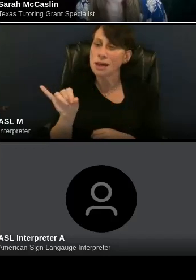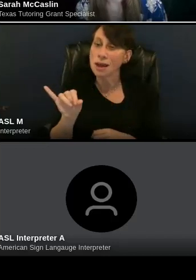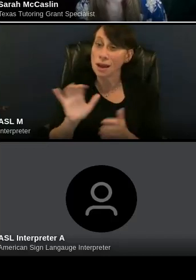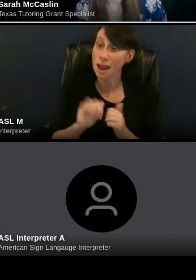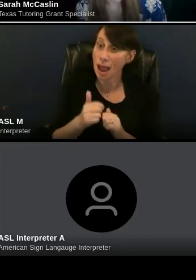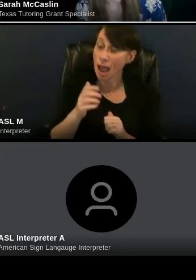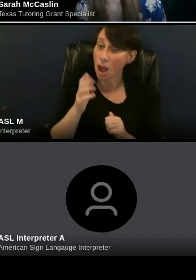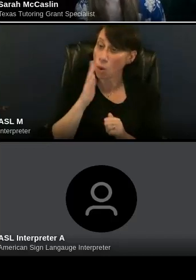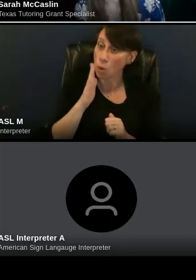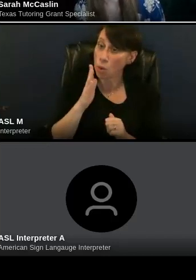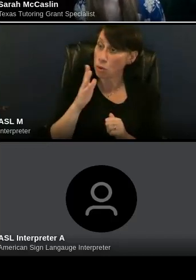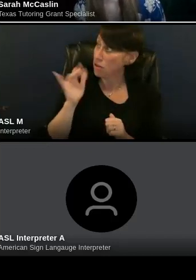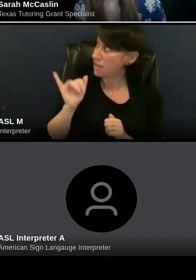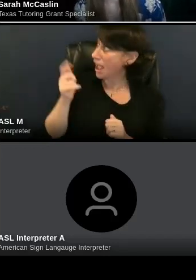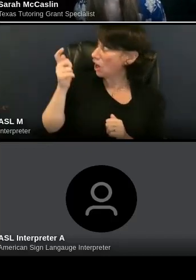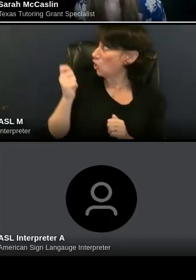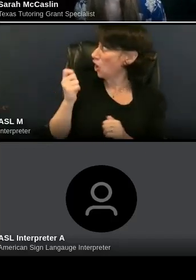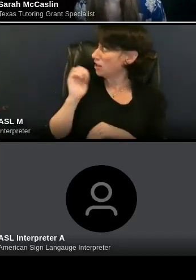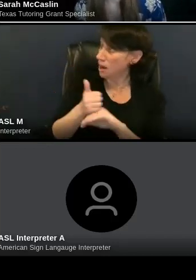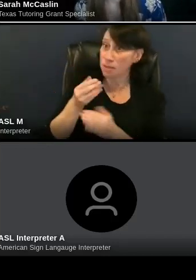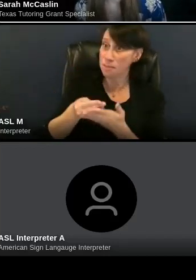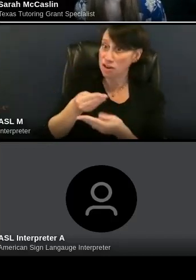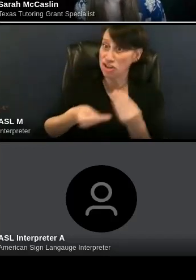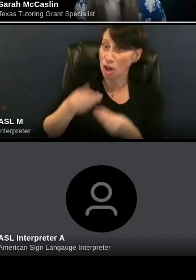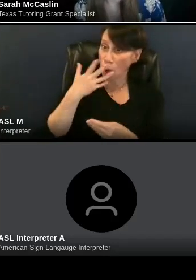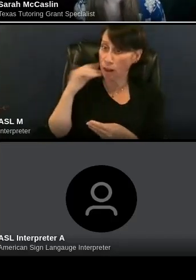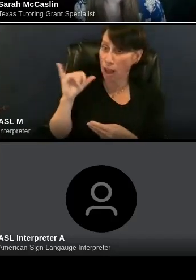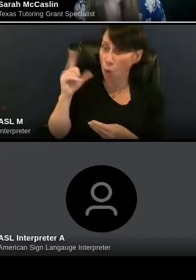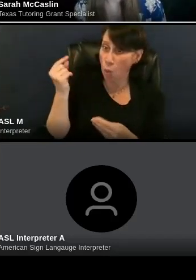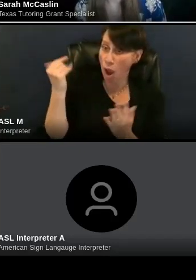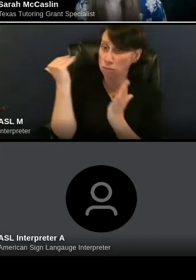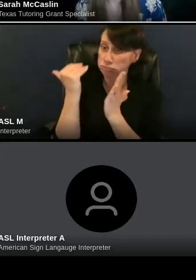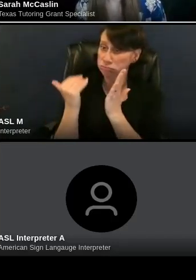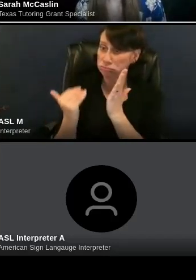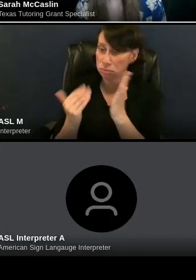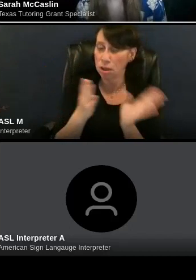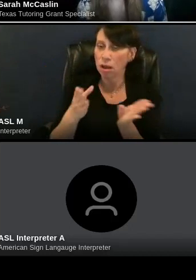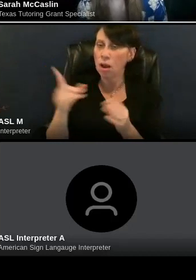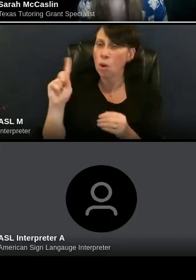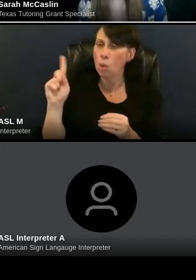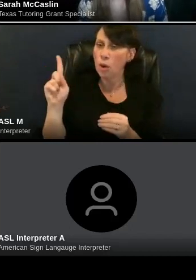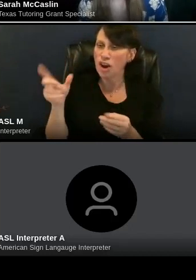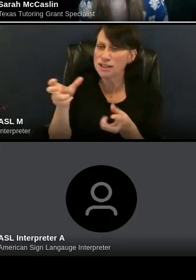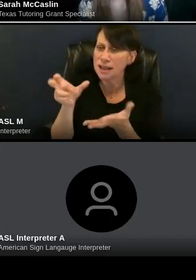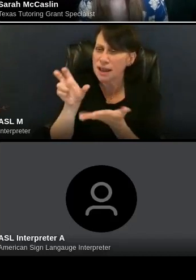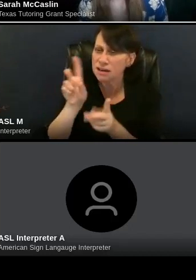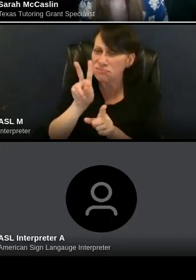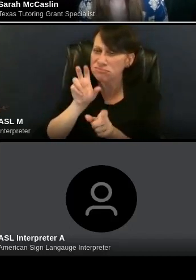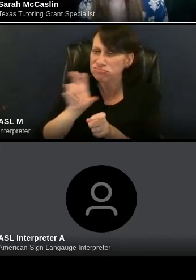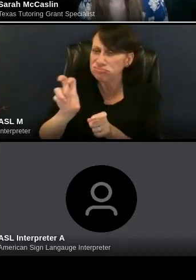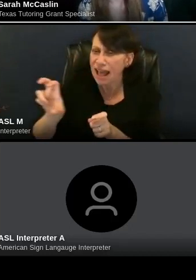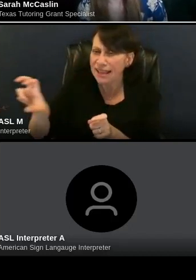this grant initially budgeted? Where is the money allocated? What have we set aside for personnel? What have we set aside for